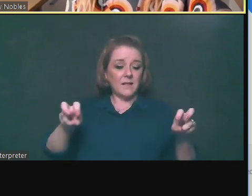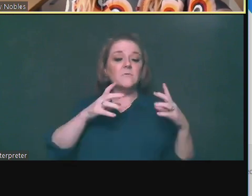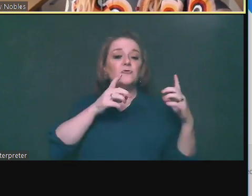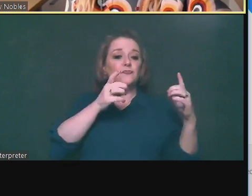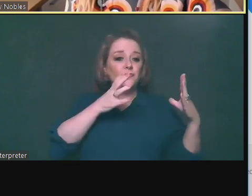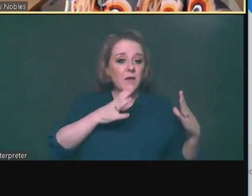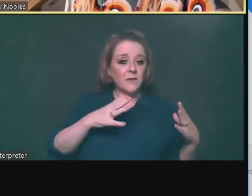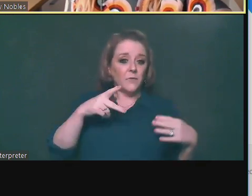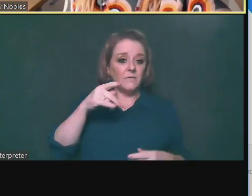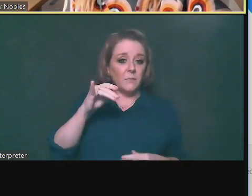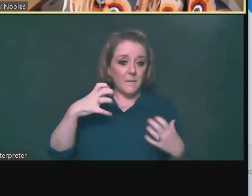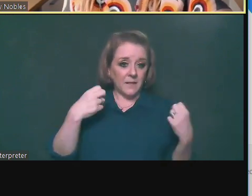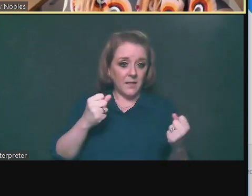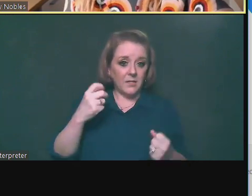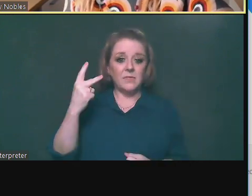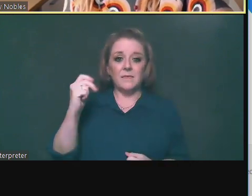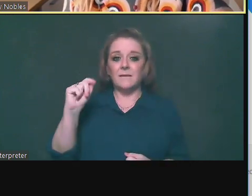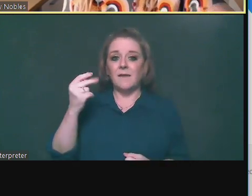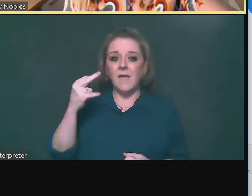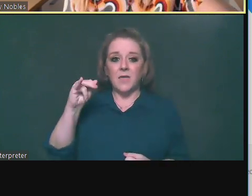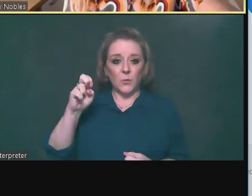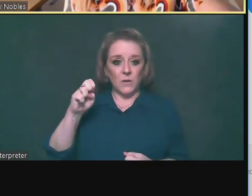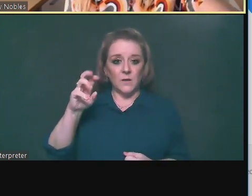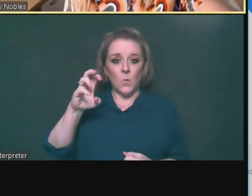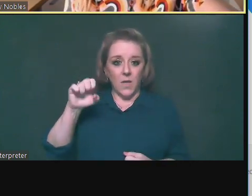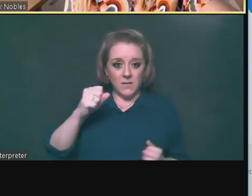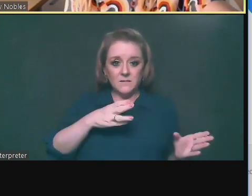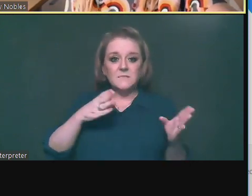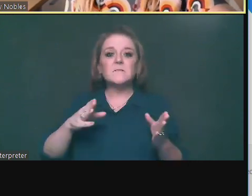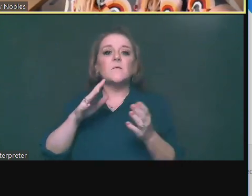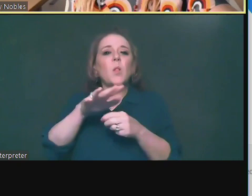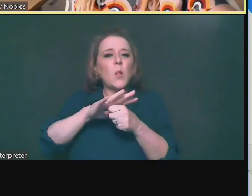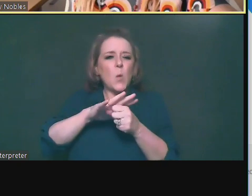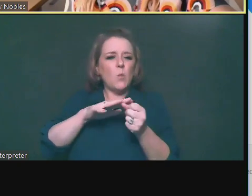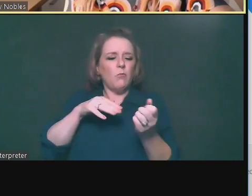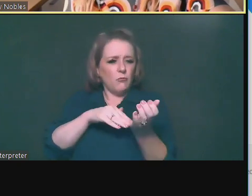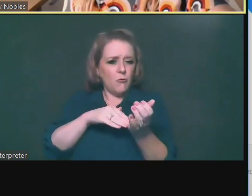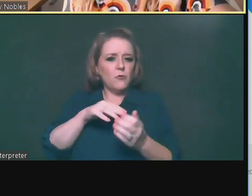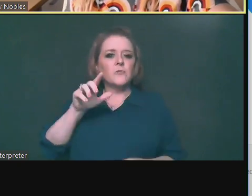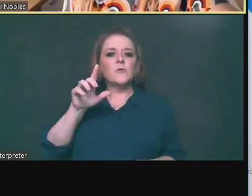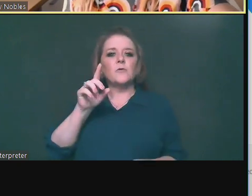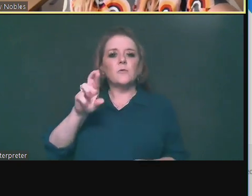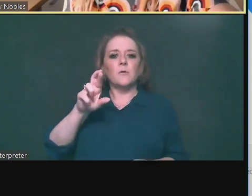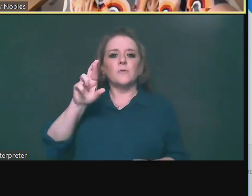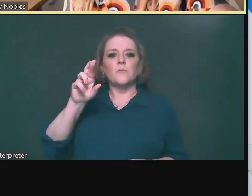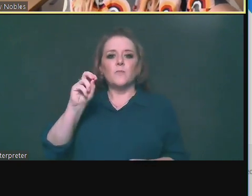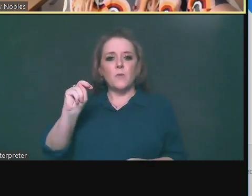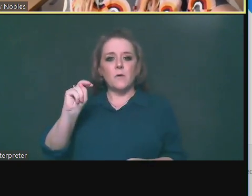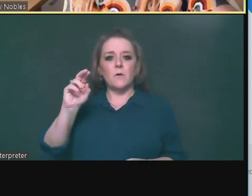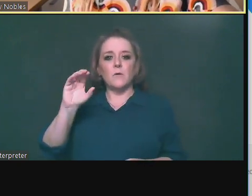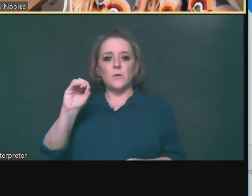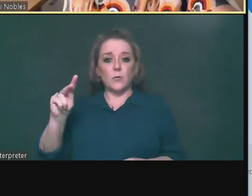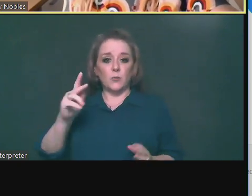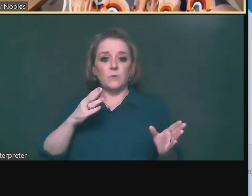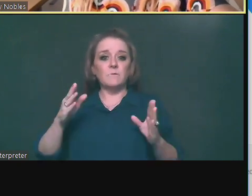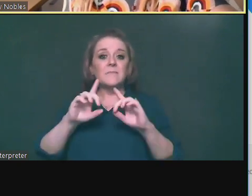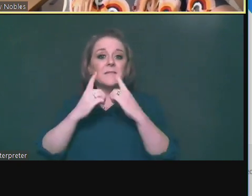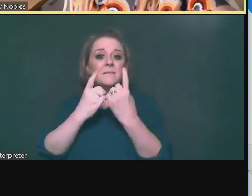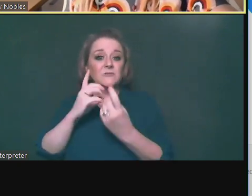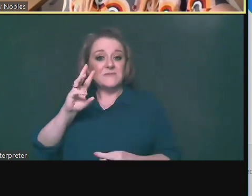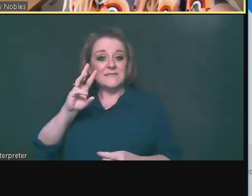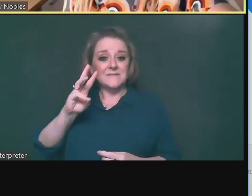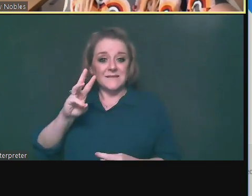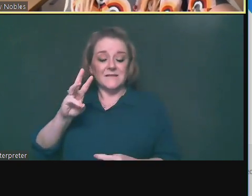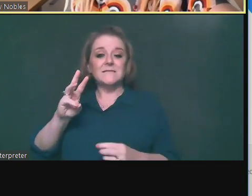Public Health, Kathryn Wells, Local Health Authority, Dr. Ronald Cook, District 6 City Council Member